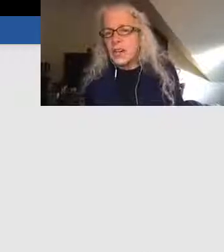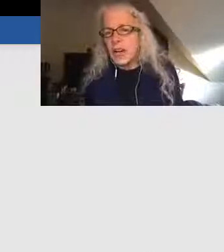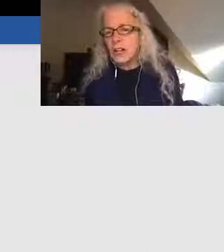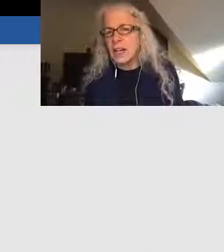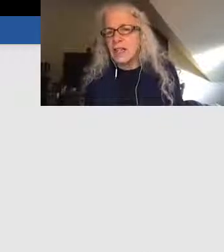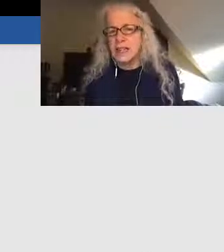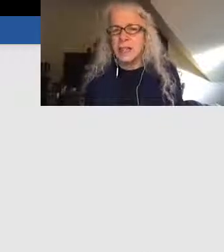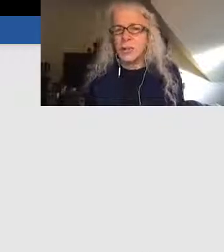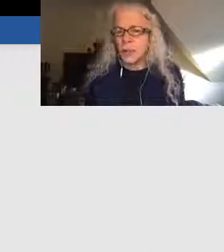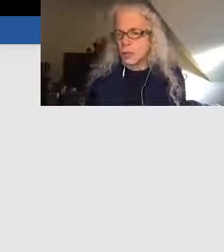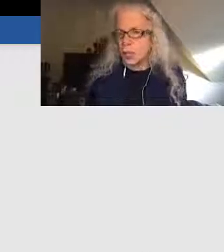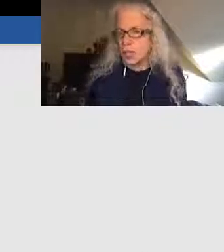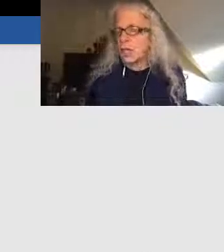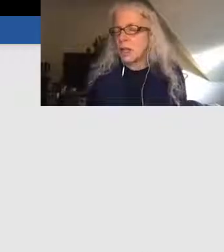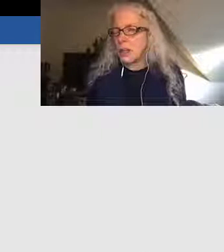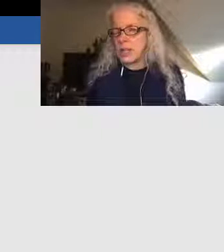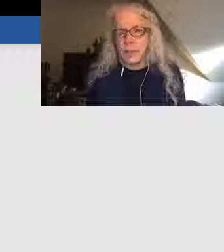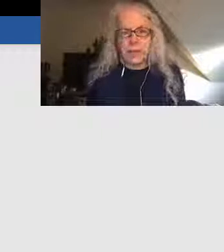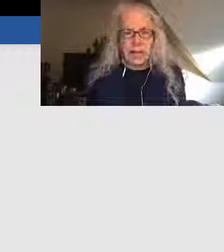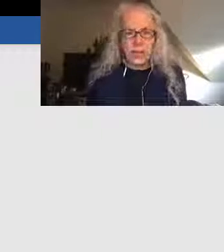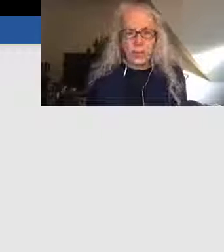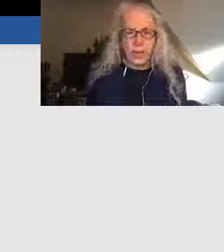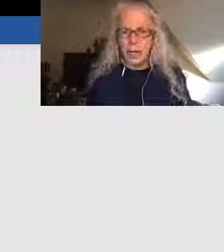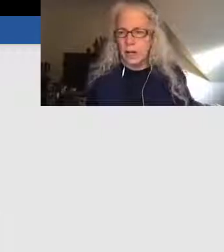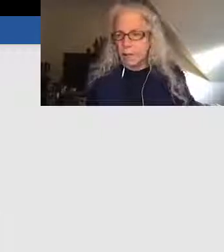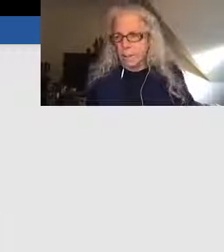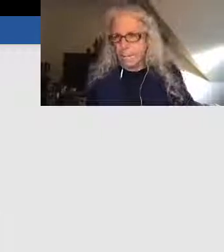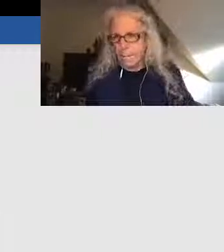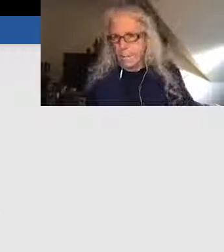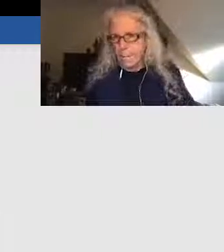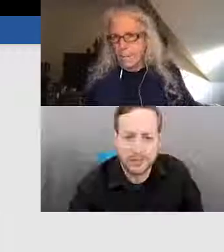if not, I'd like to hear a motion to accept it as written.